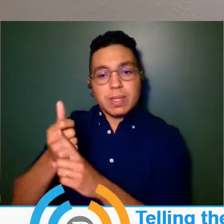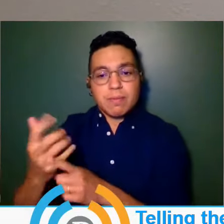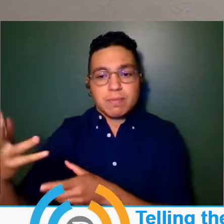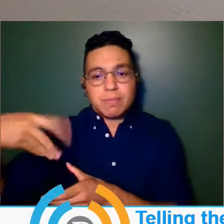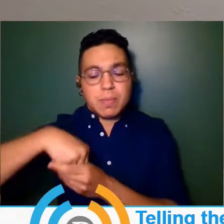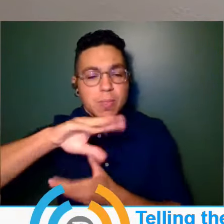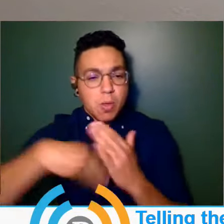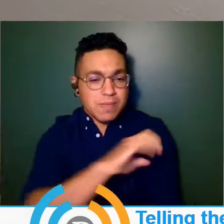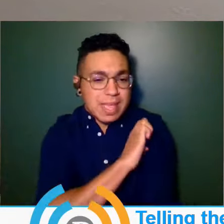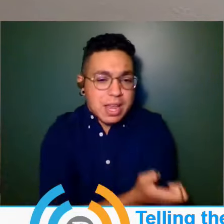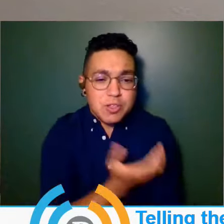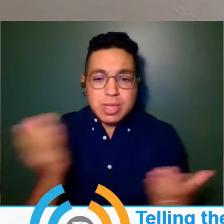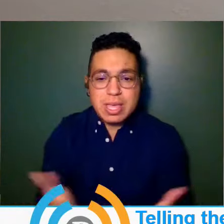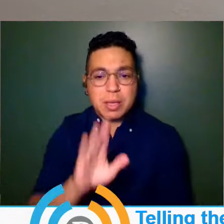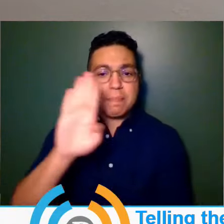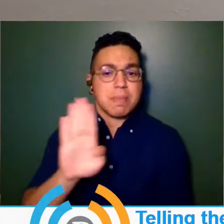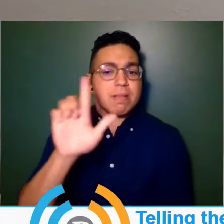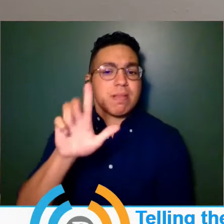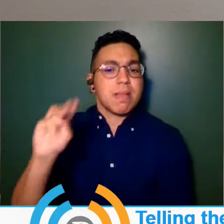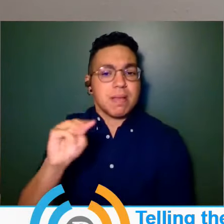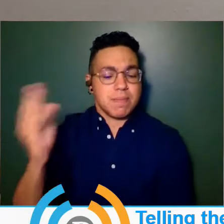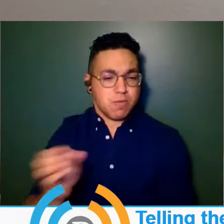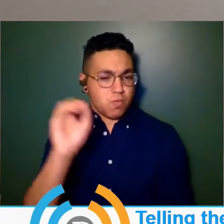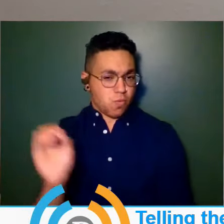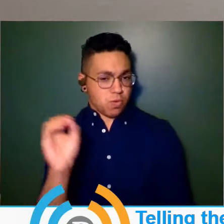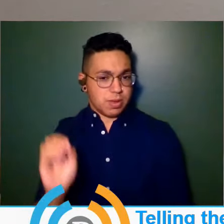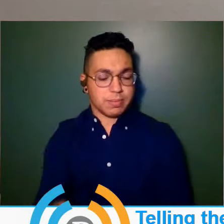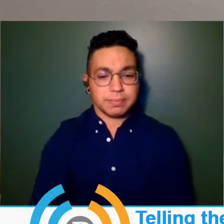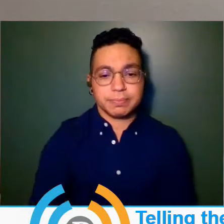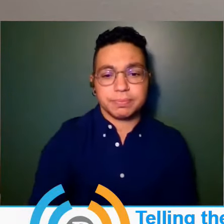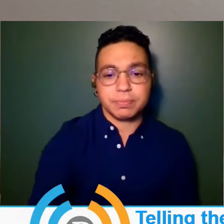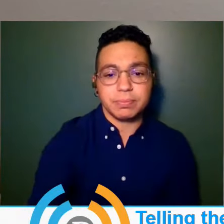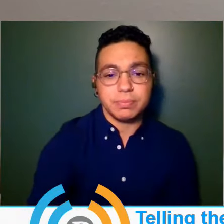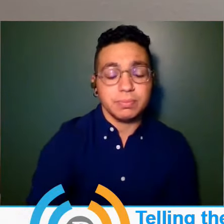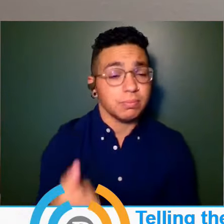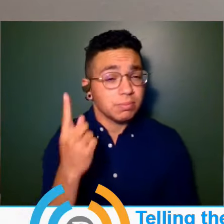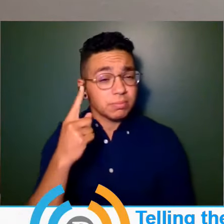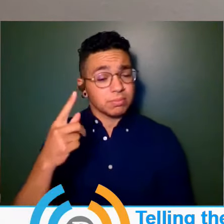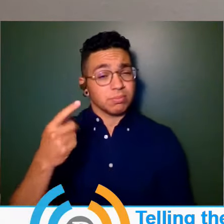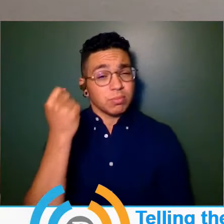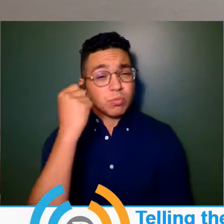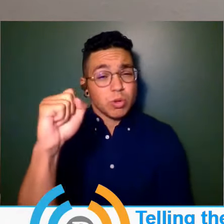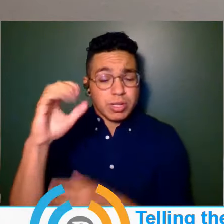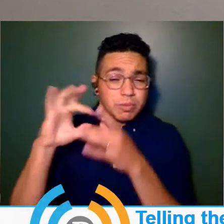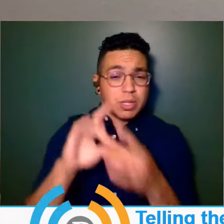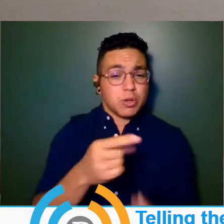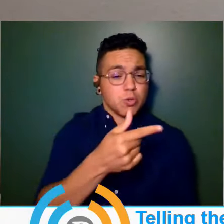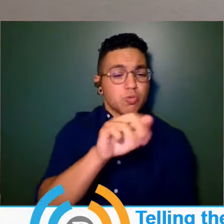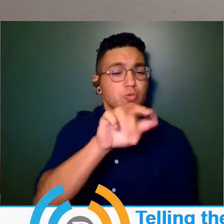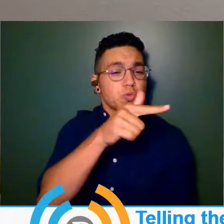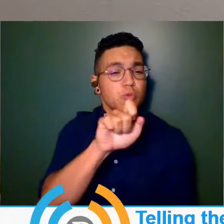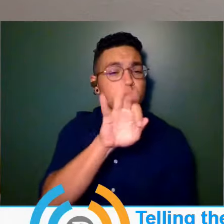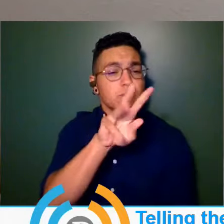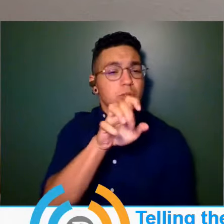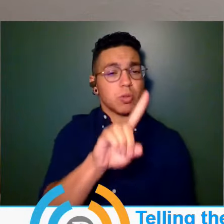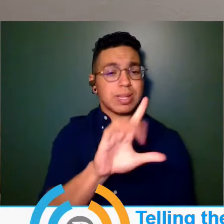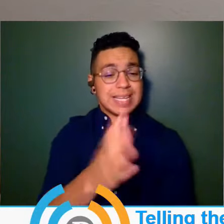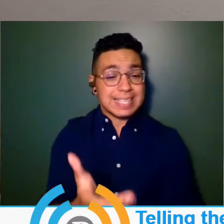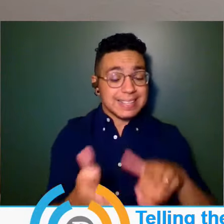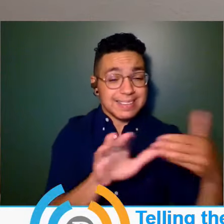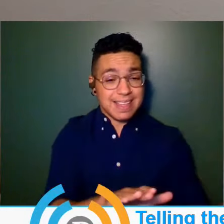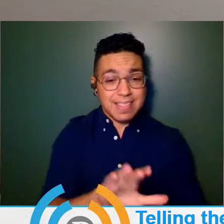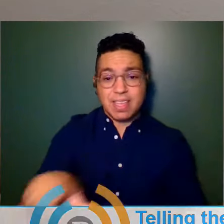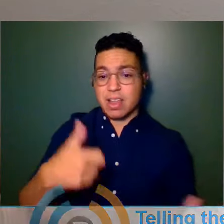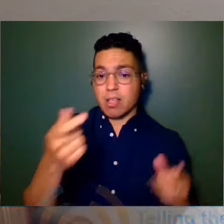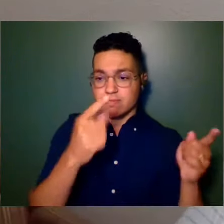set the tone a little bit for this conversation. Protests over George Floyd's death and other instances of police